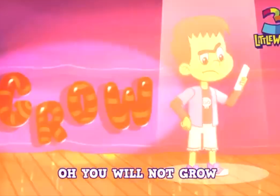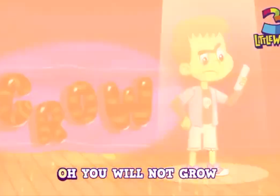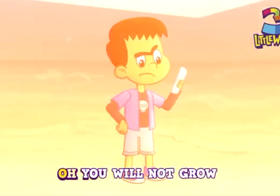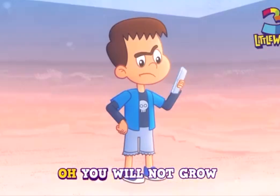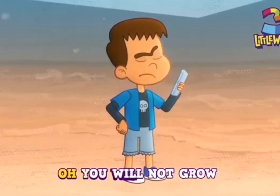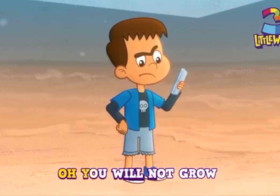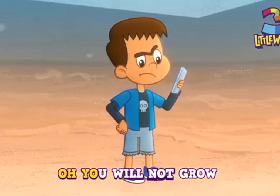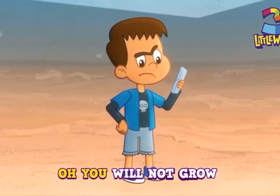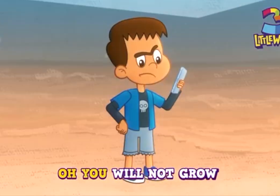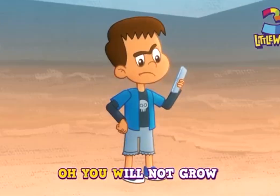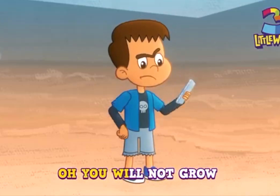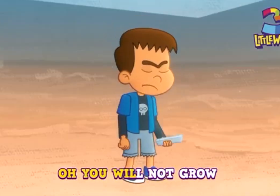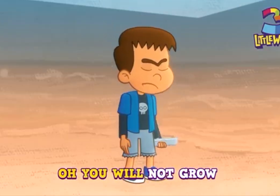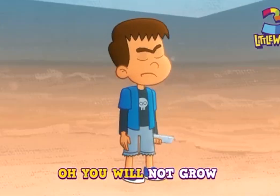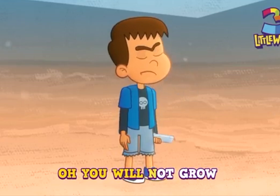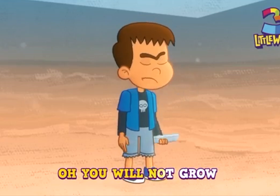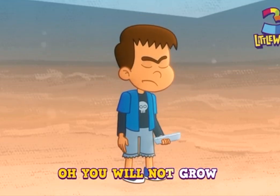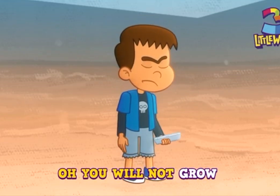grow.